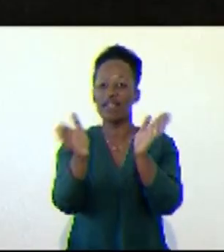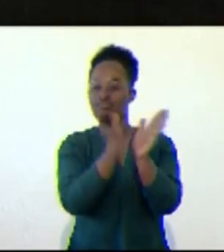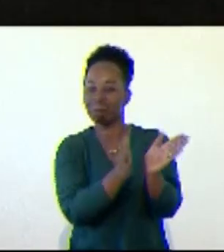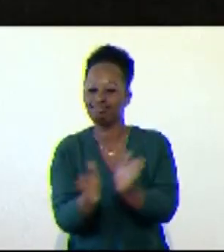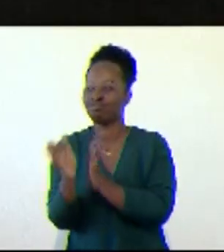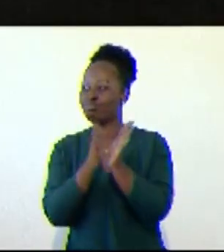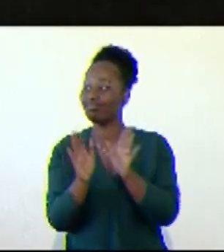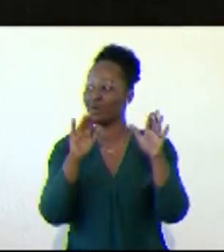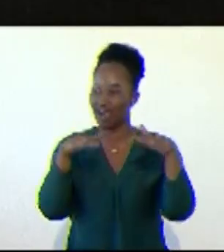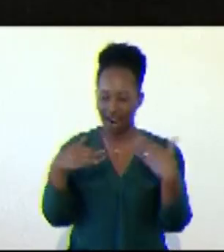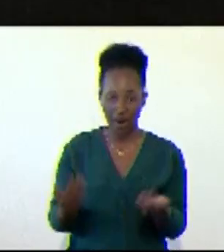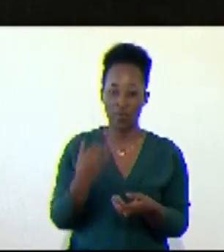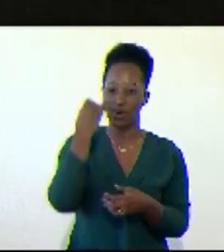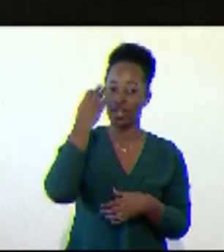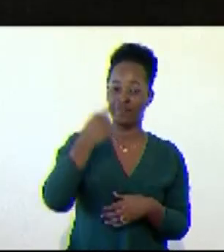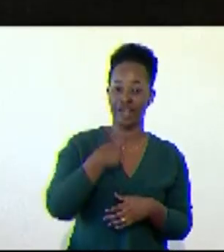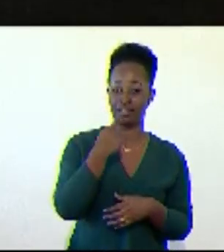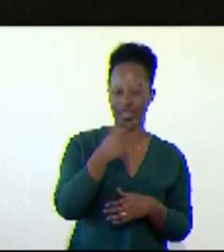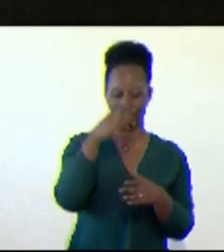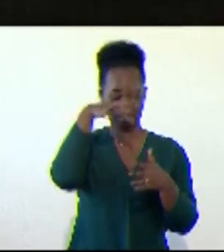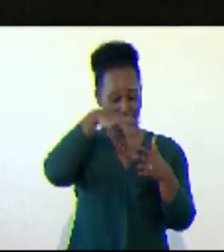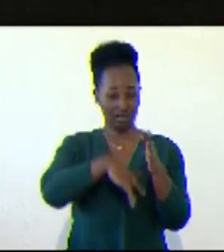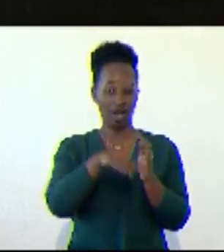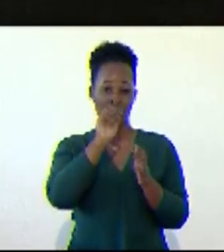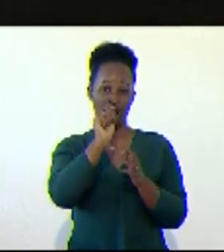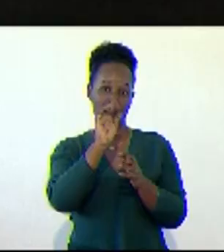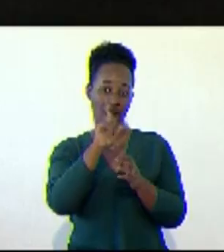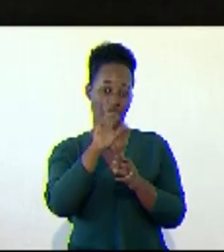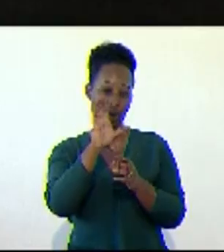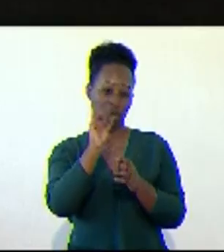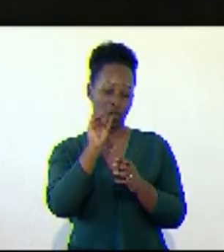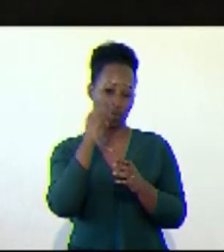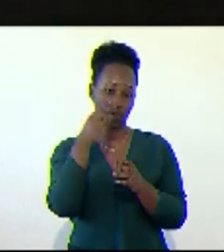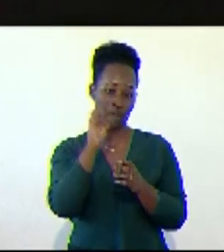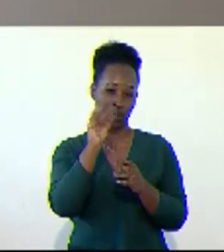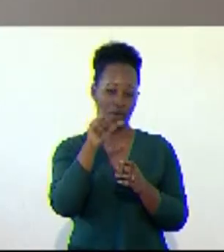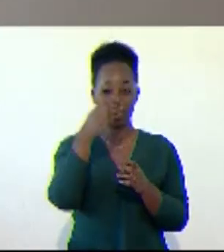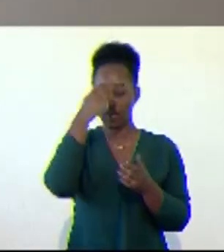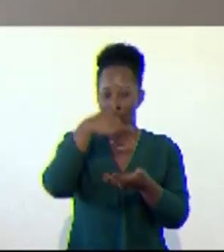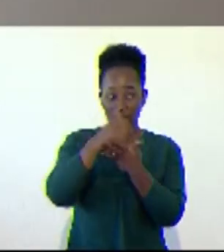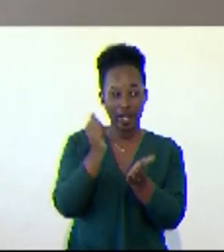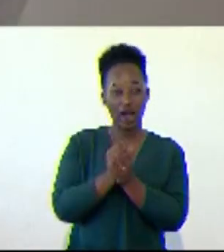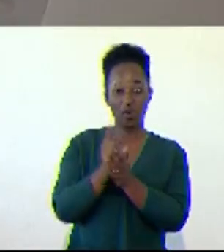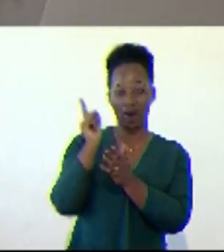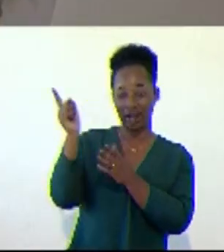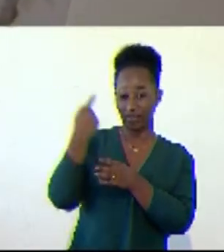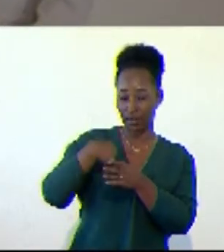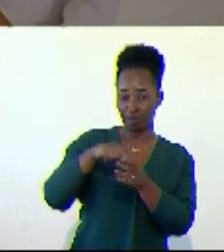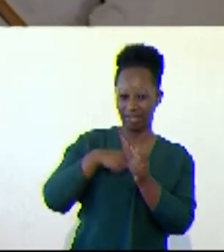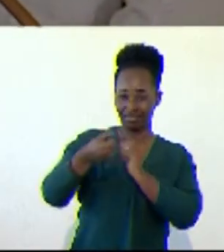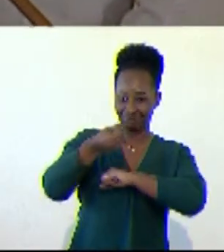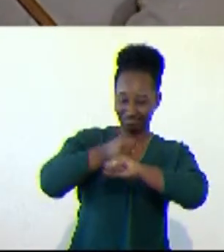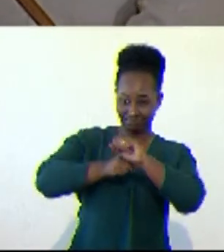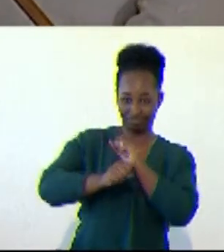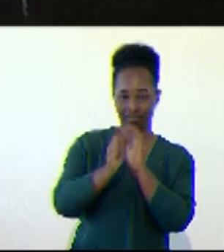And if I'm saying the properties of alcohols, it's because here we have been asked to prepare an